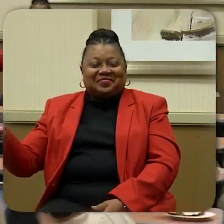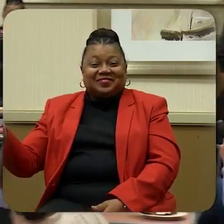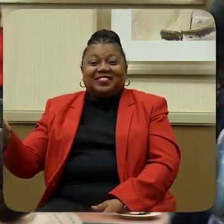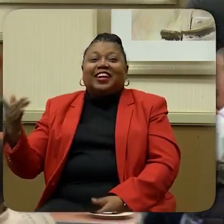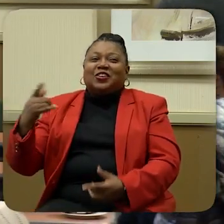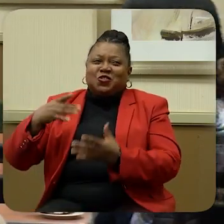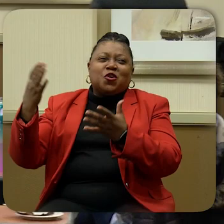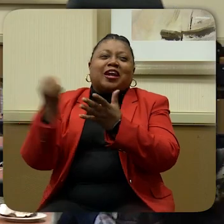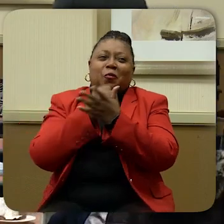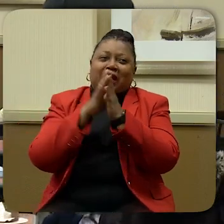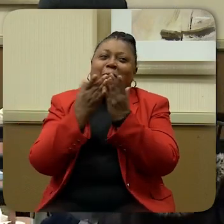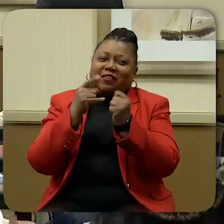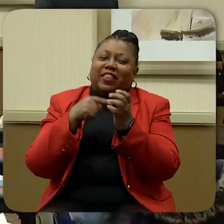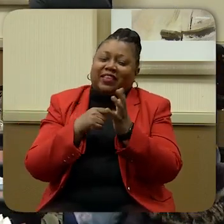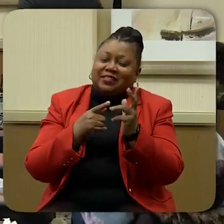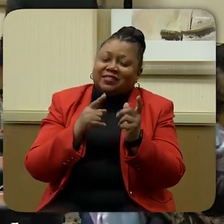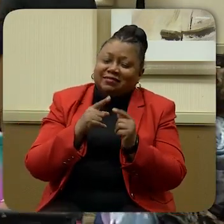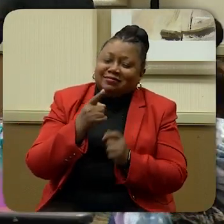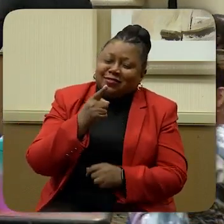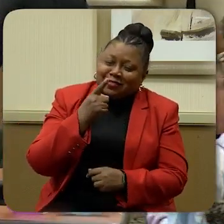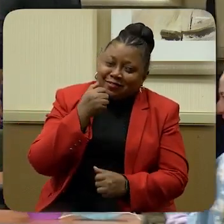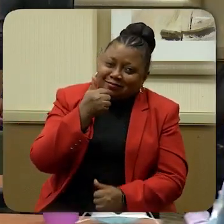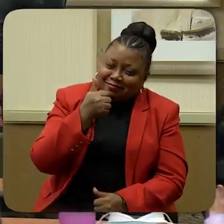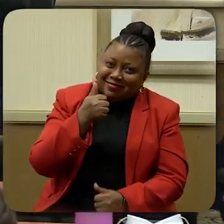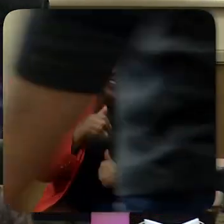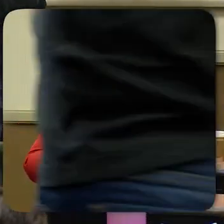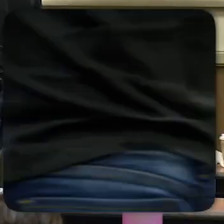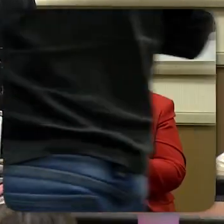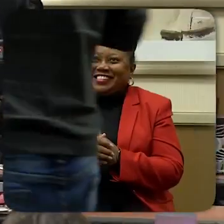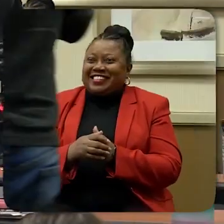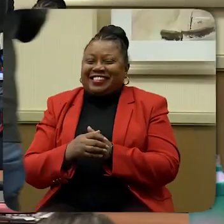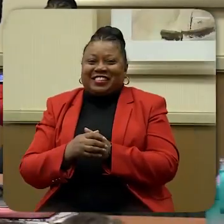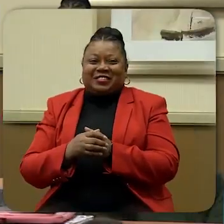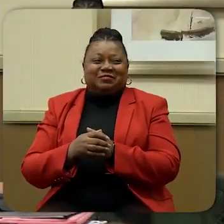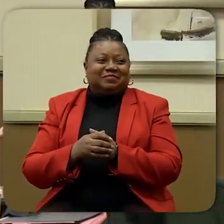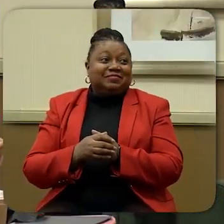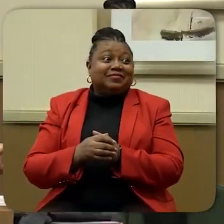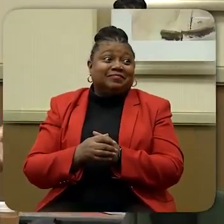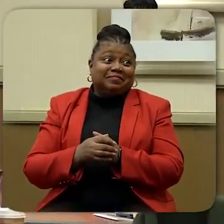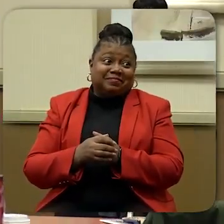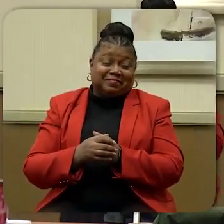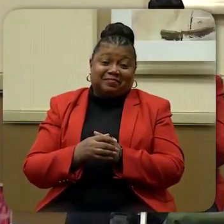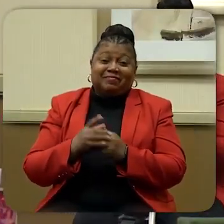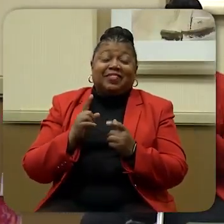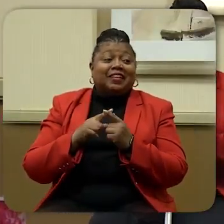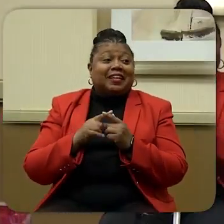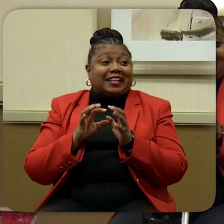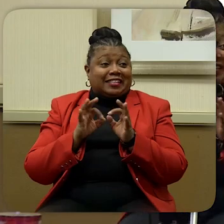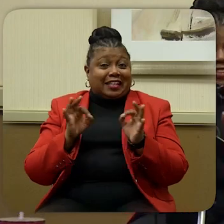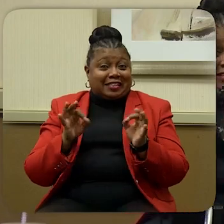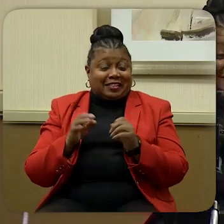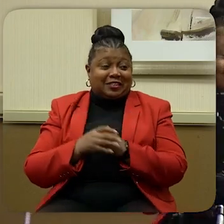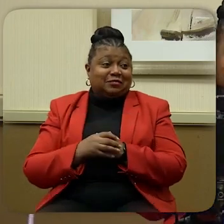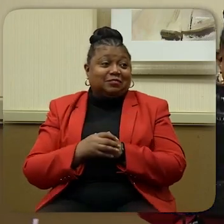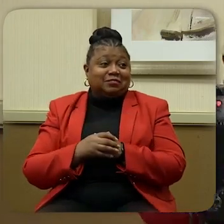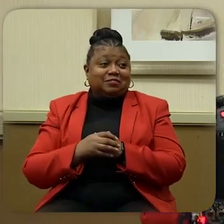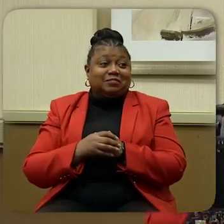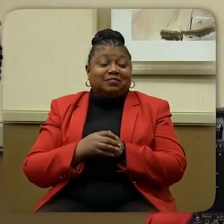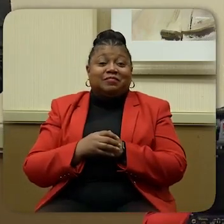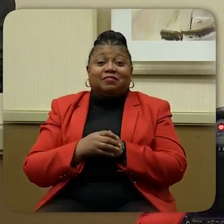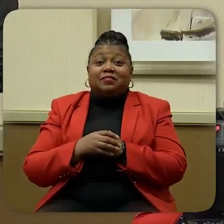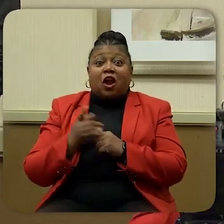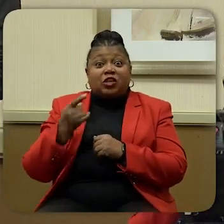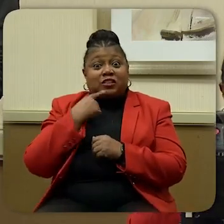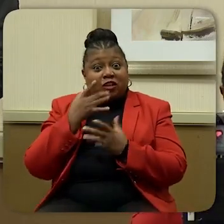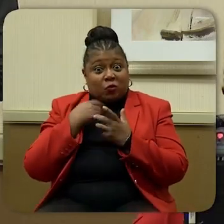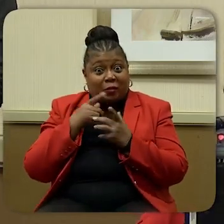You're going to win a book for this because you... All right, so what's a sentence? So